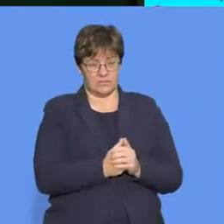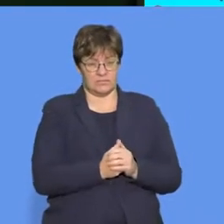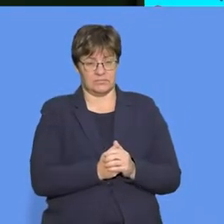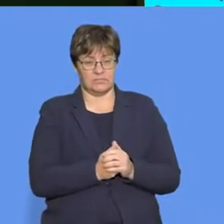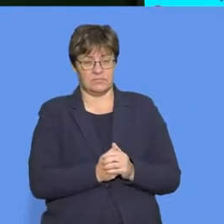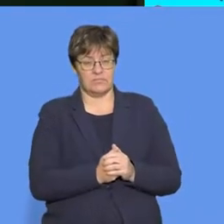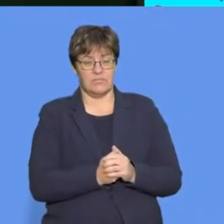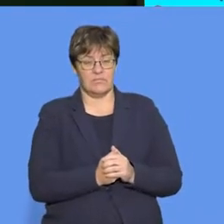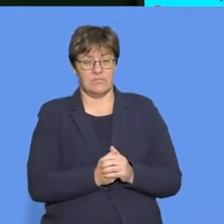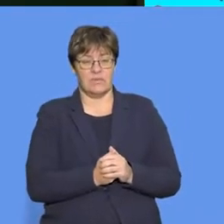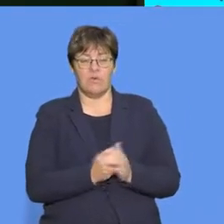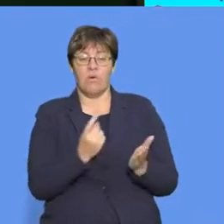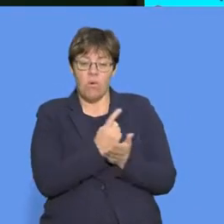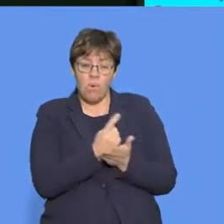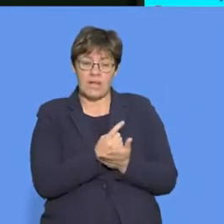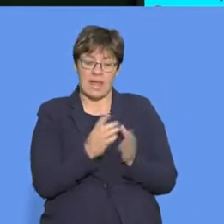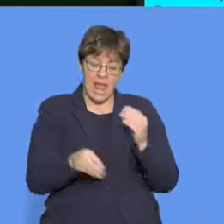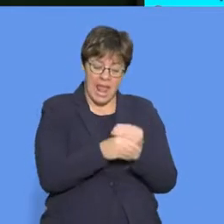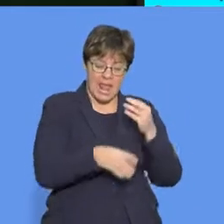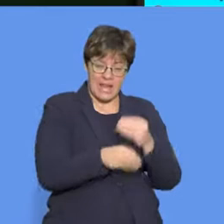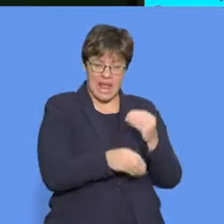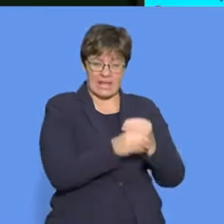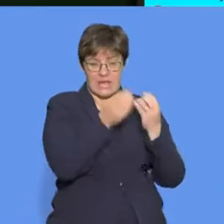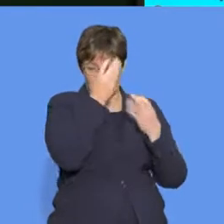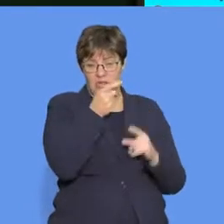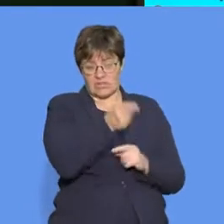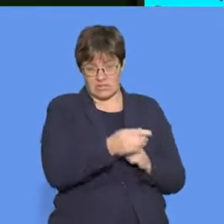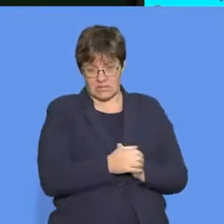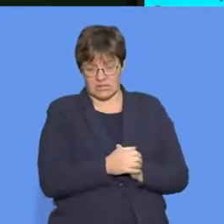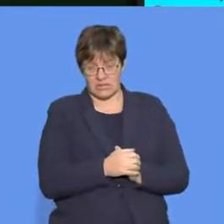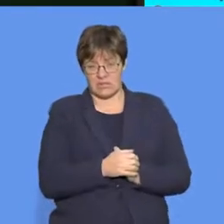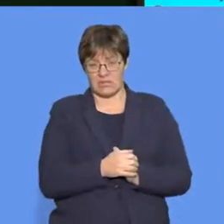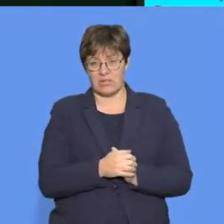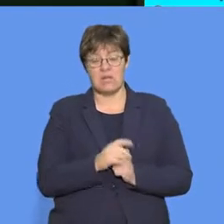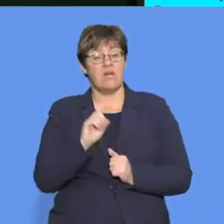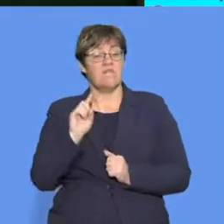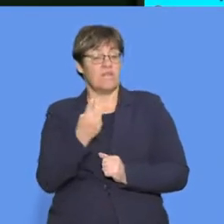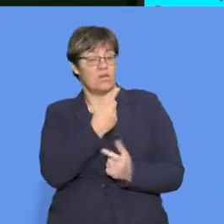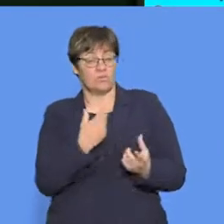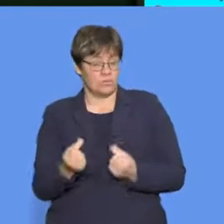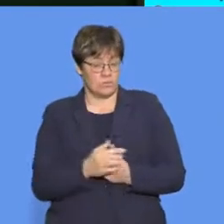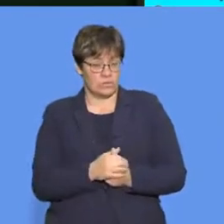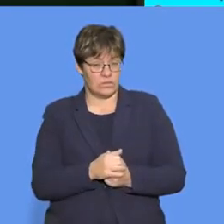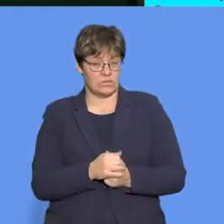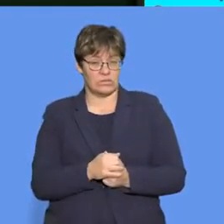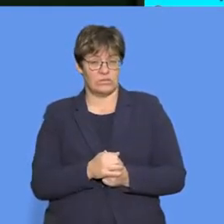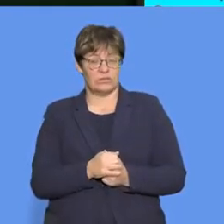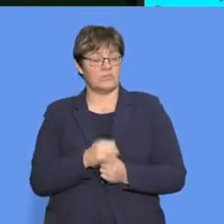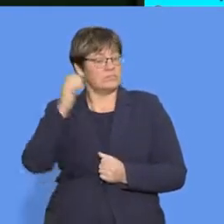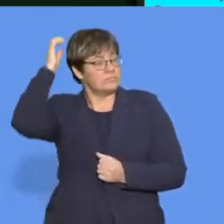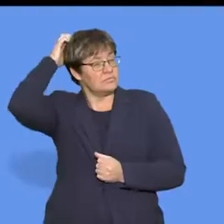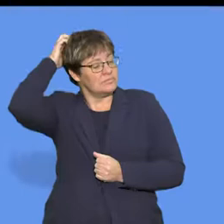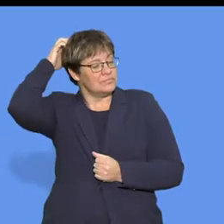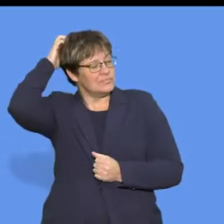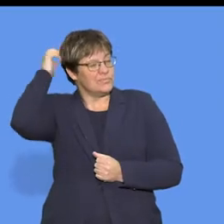on the diagram. It's always good to add information to the diagram. So the first thing I'm going to do is I'm going to take